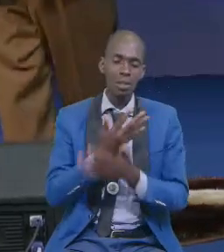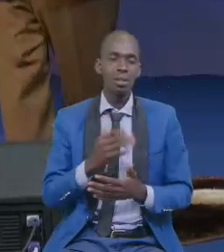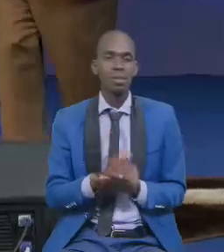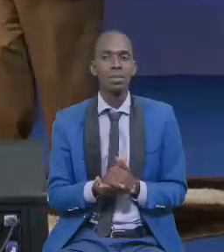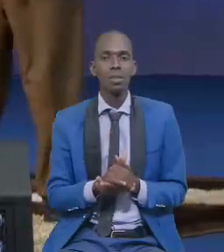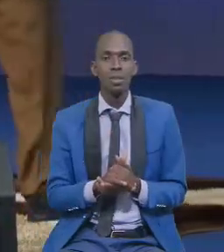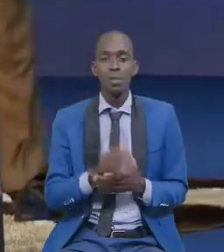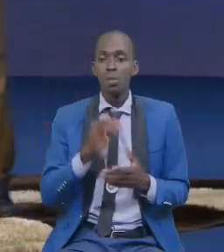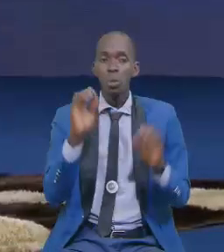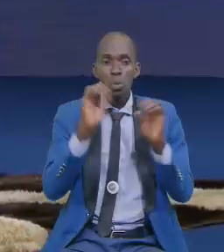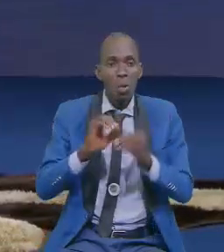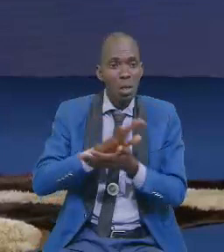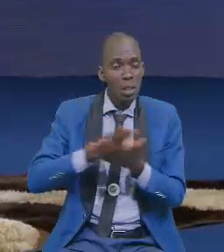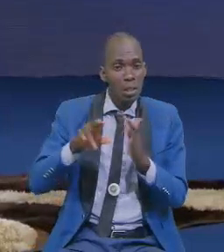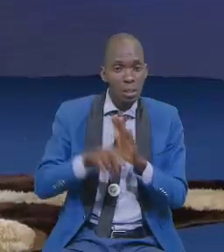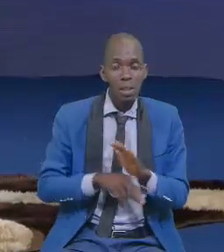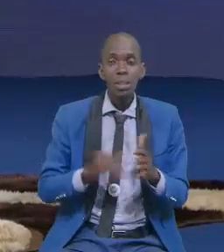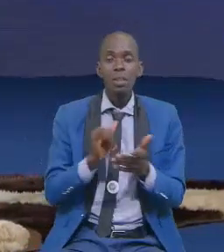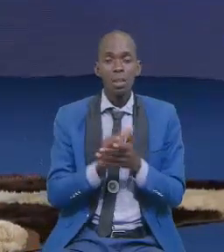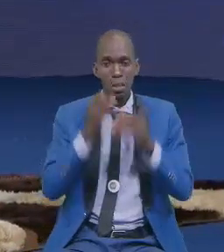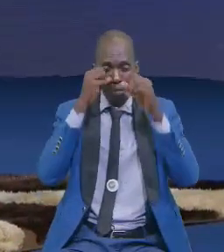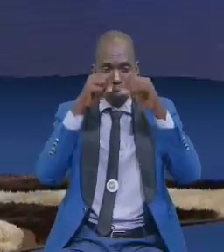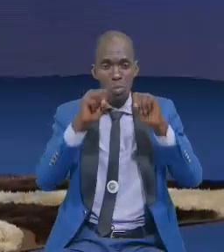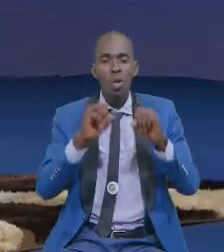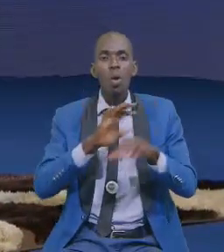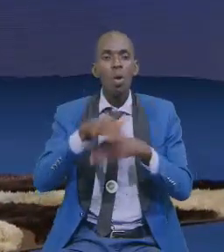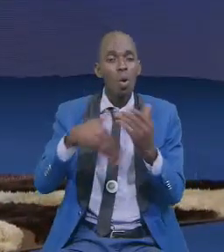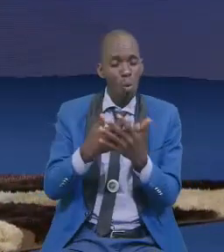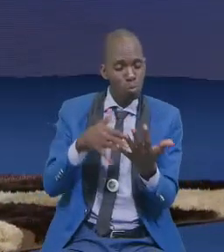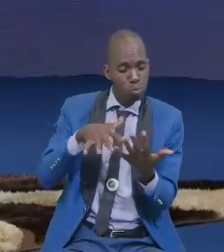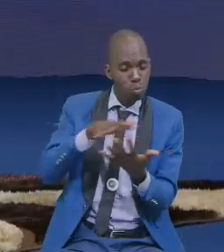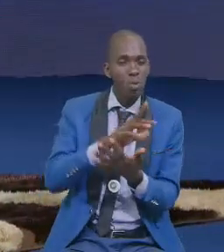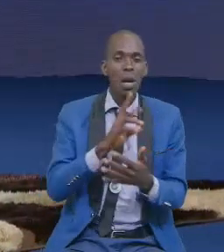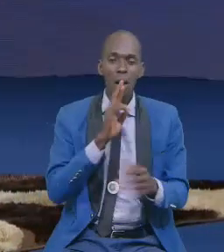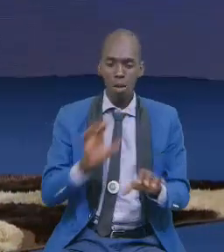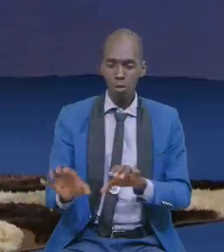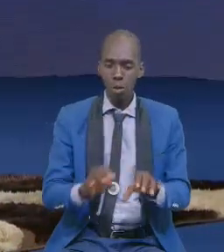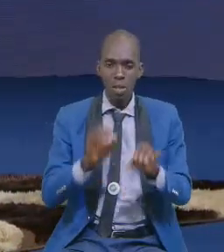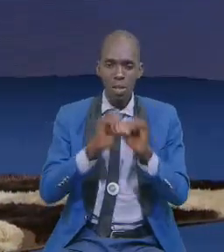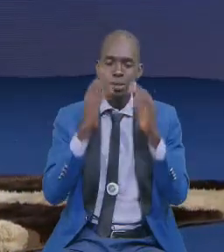Uncleanness, lasciviousness, all that is done in darkness.